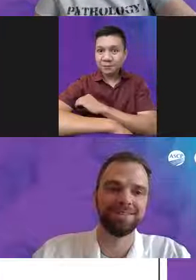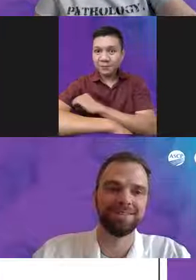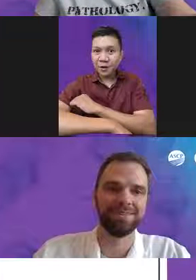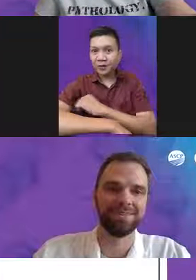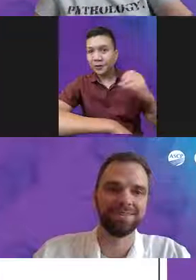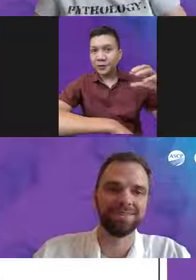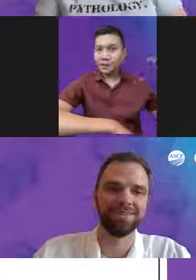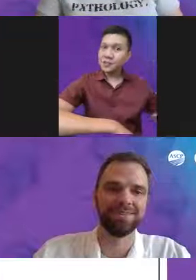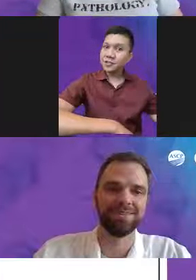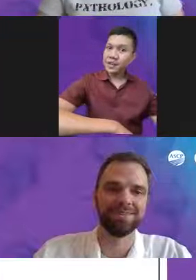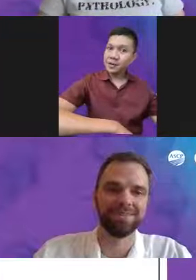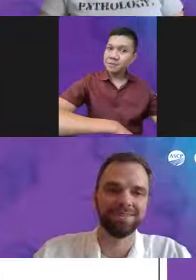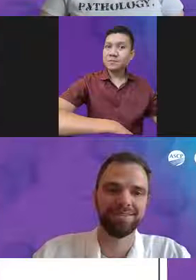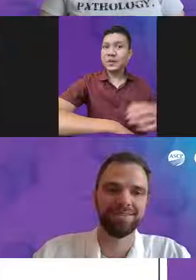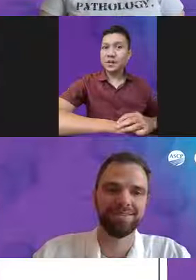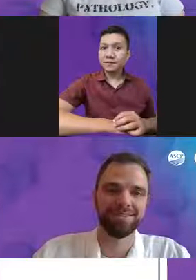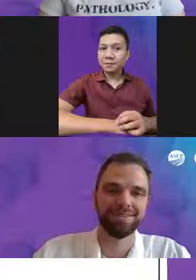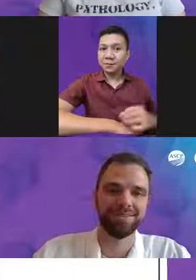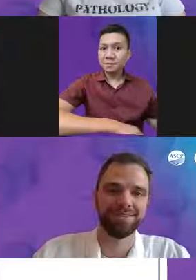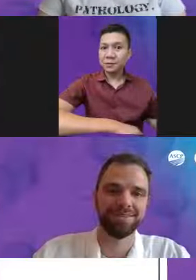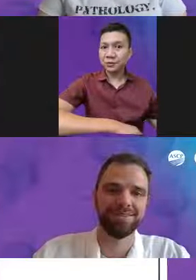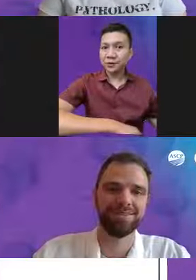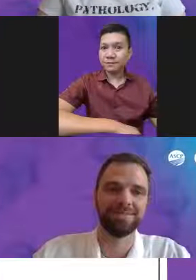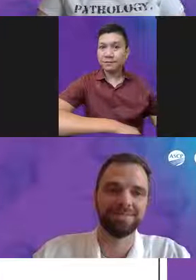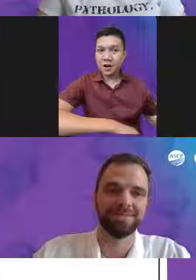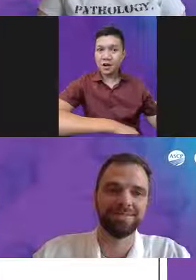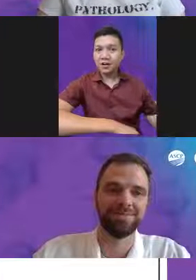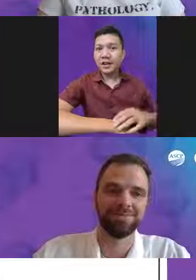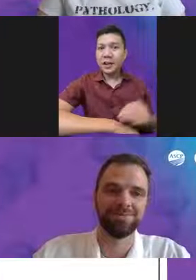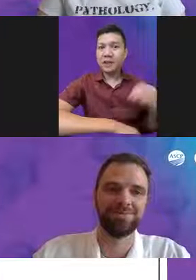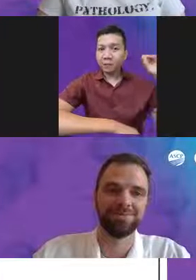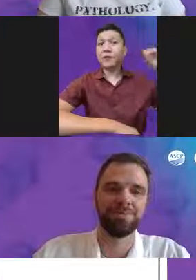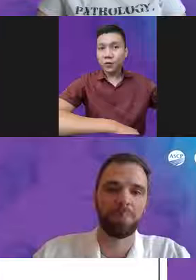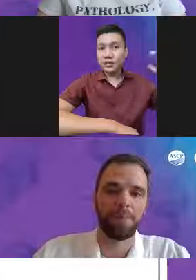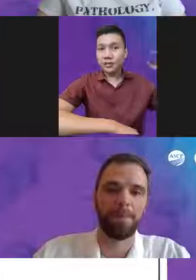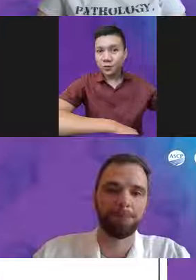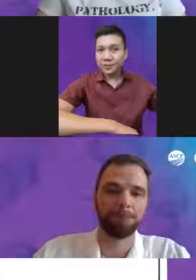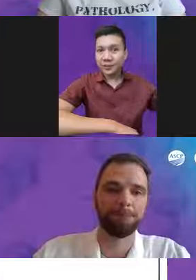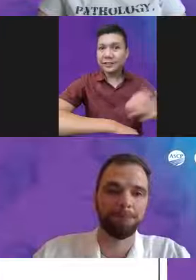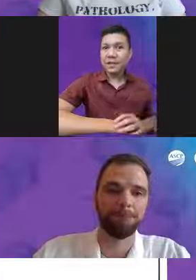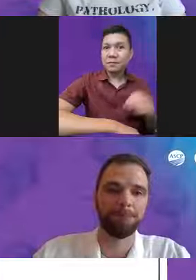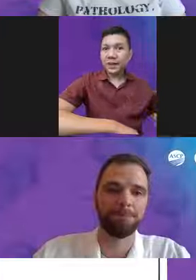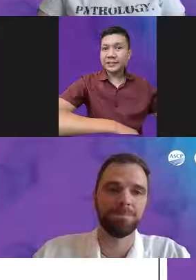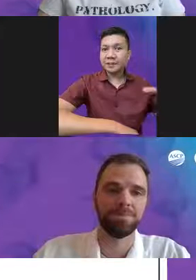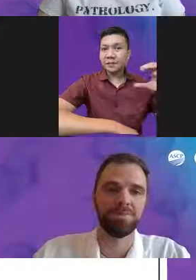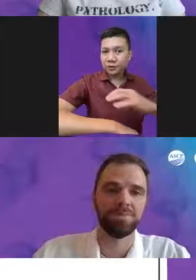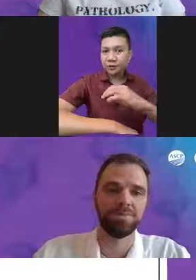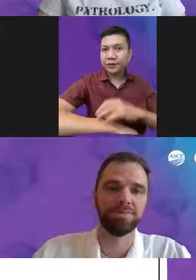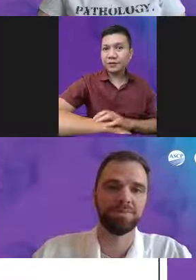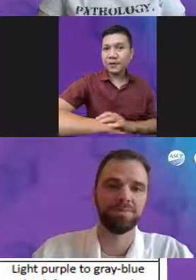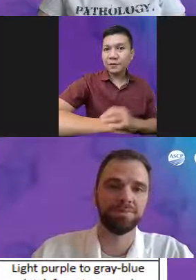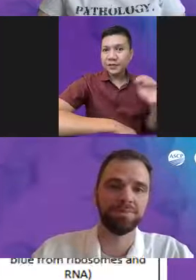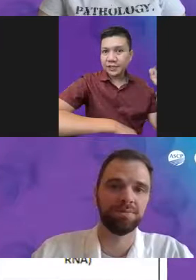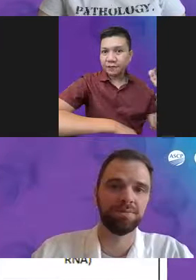they become smaller. So the larger they are, the more immature they are. And of course, there's nucleus. But as they